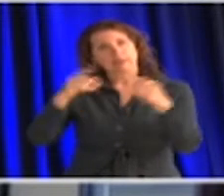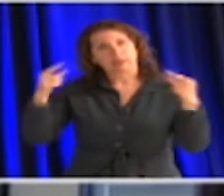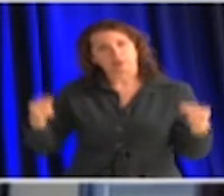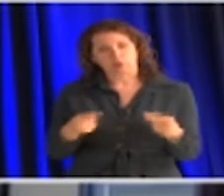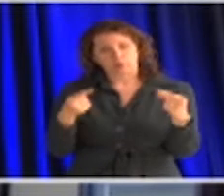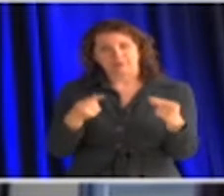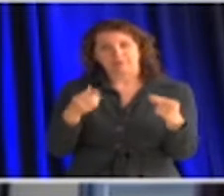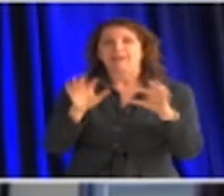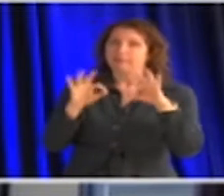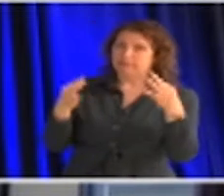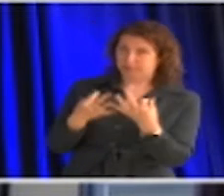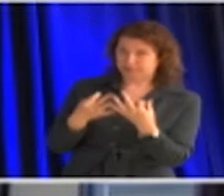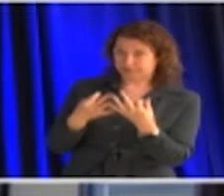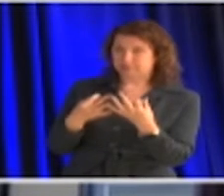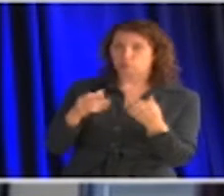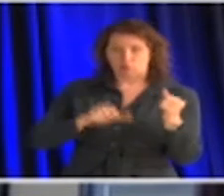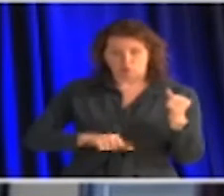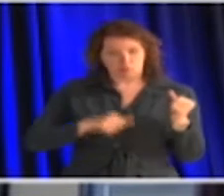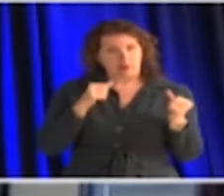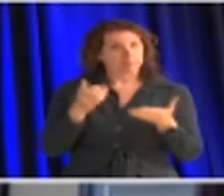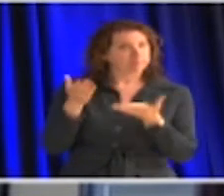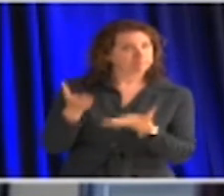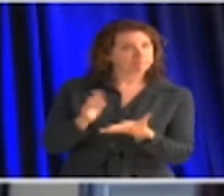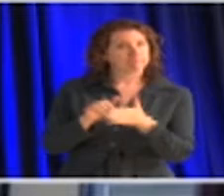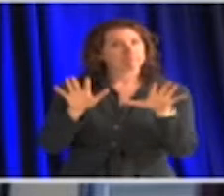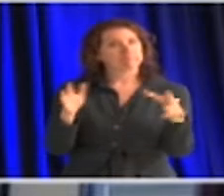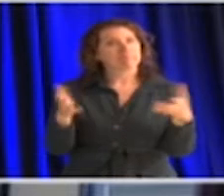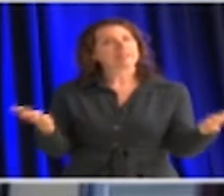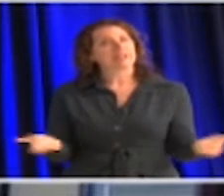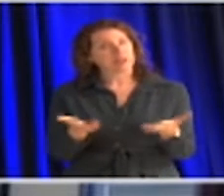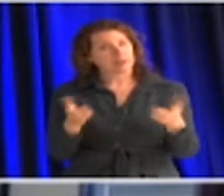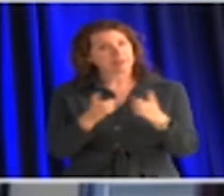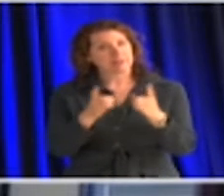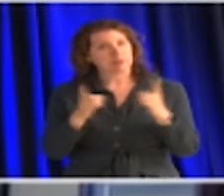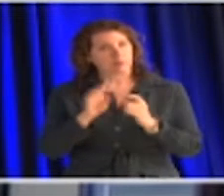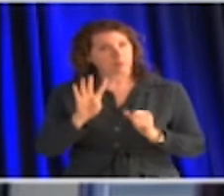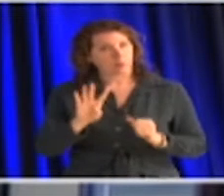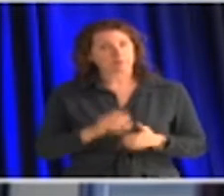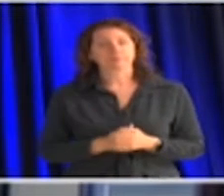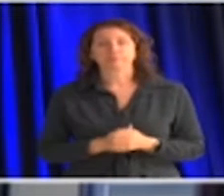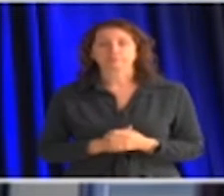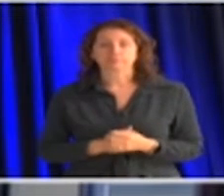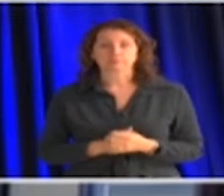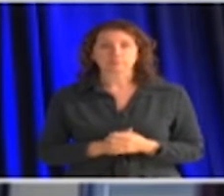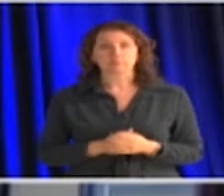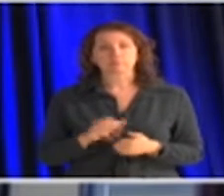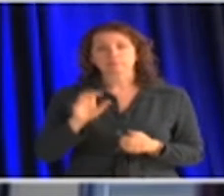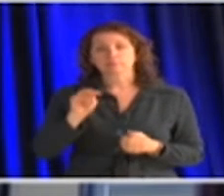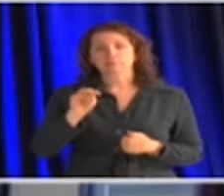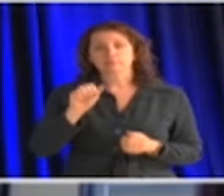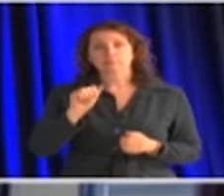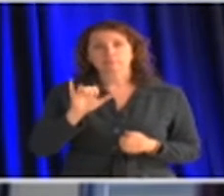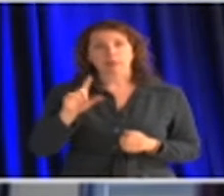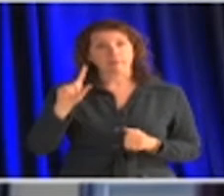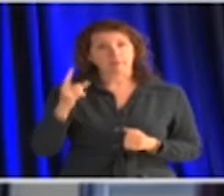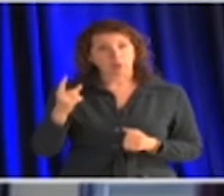and their families, and we are so proud to have that organization in District 4. On May 1st, I was happy to